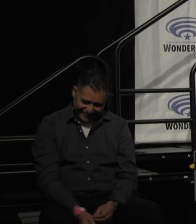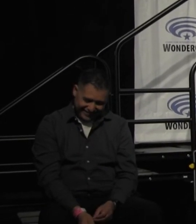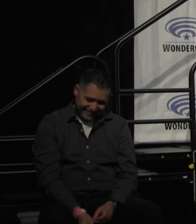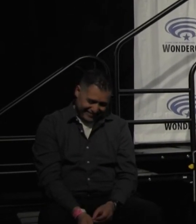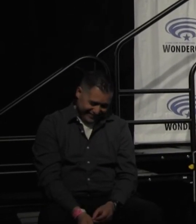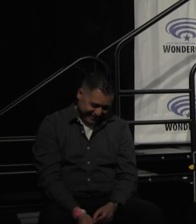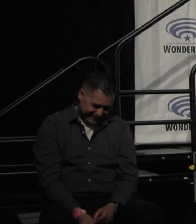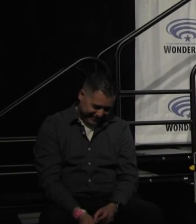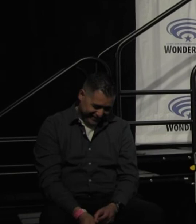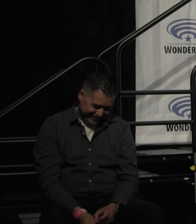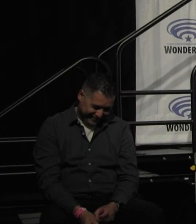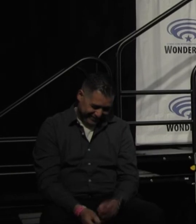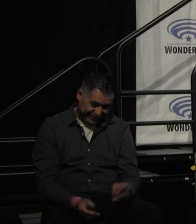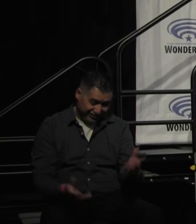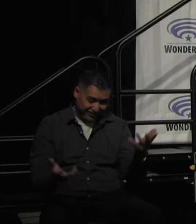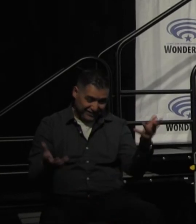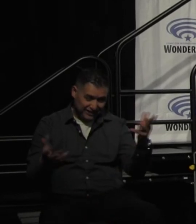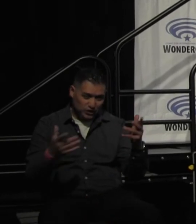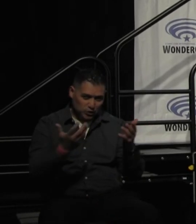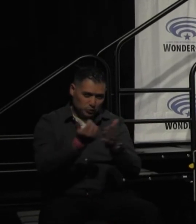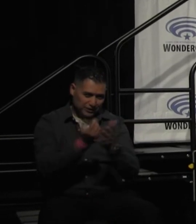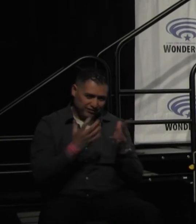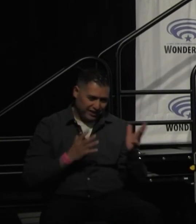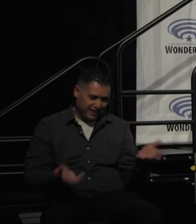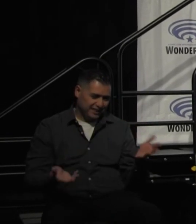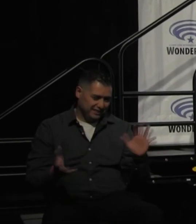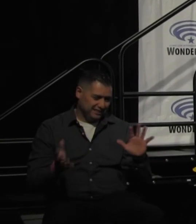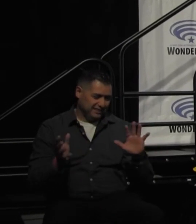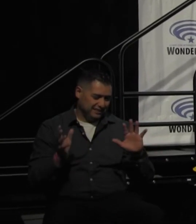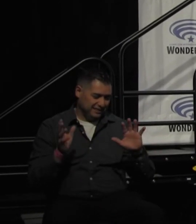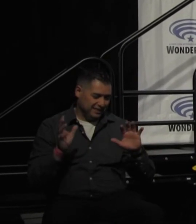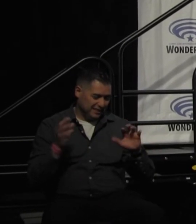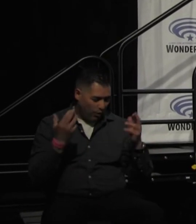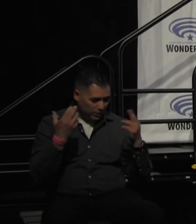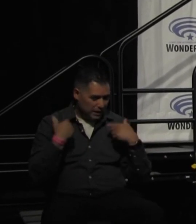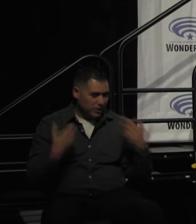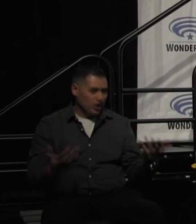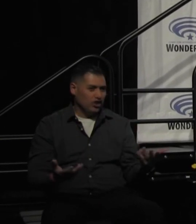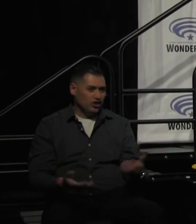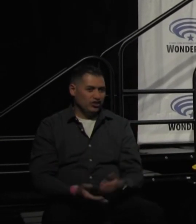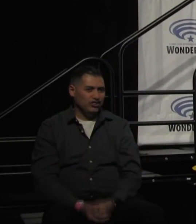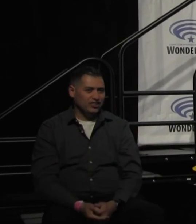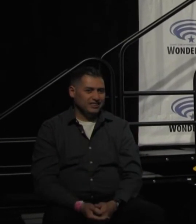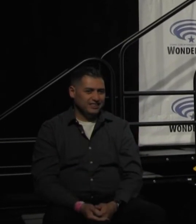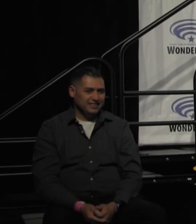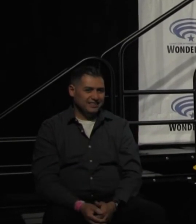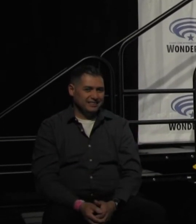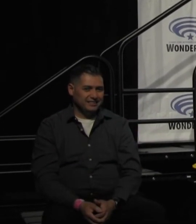Alright, you win. Yes. But that's why I'm here though.